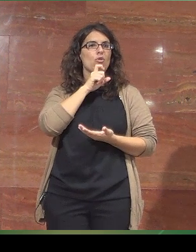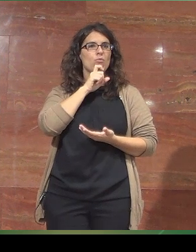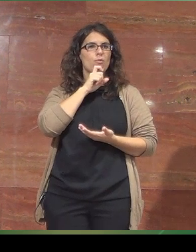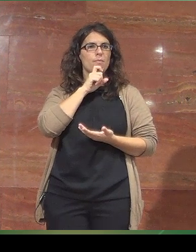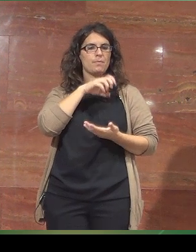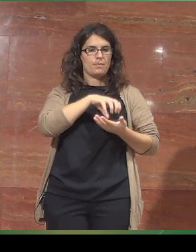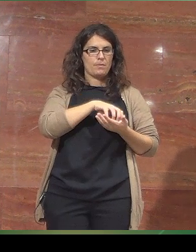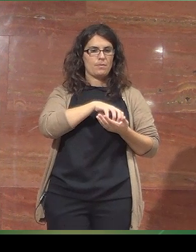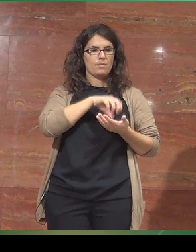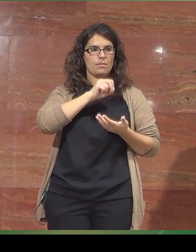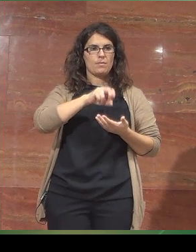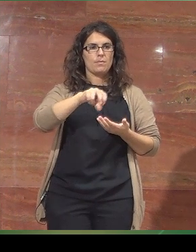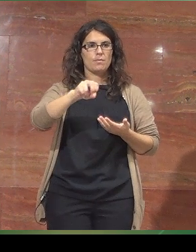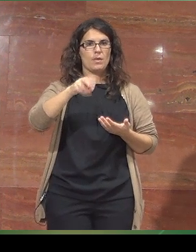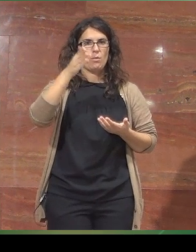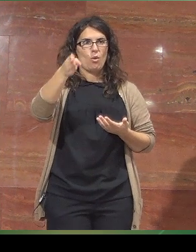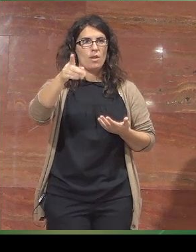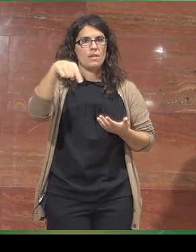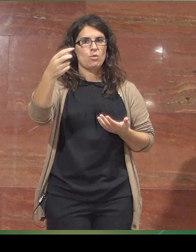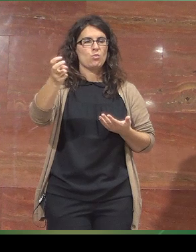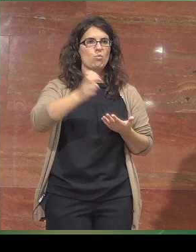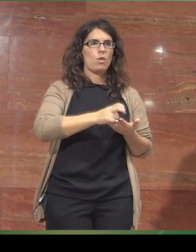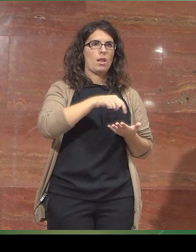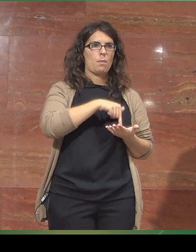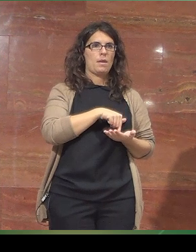She didn't know how to connect those places.